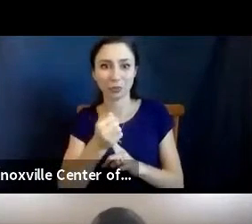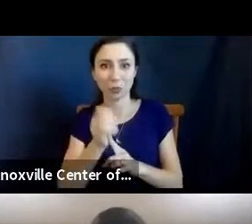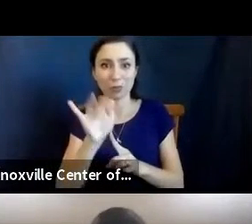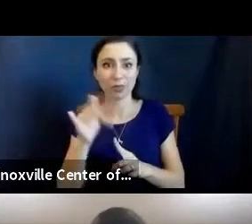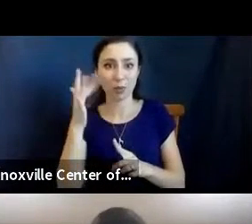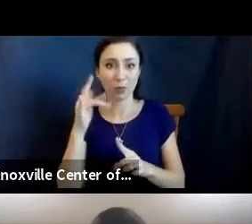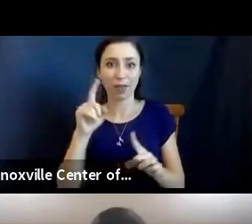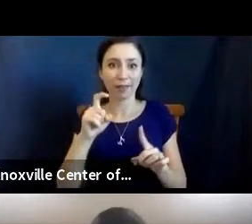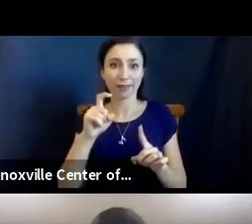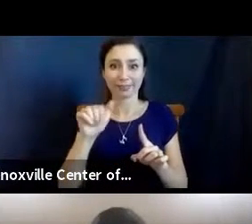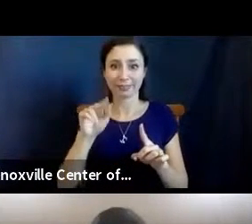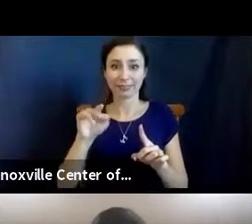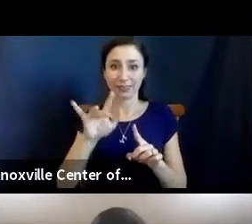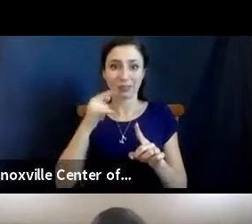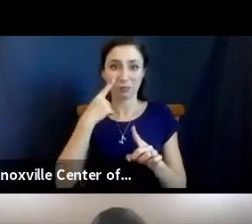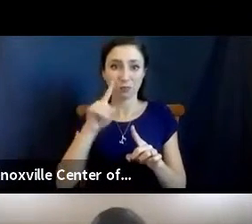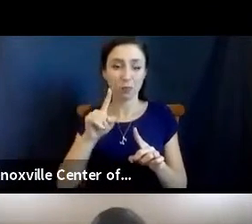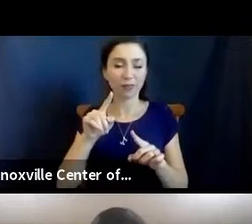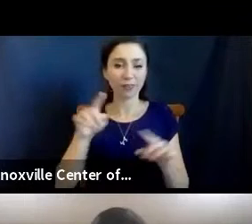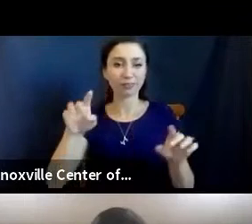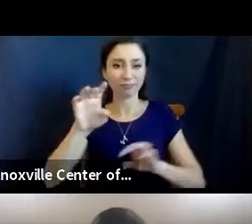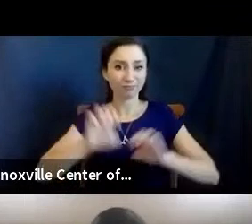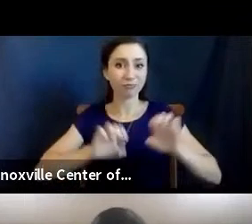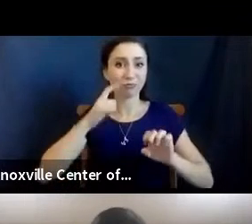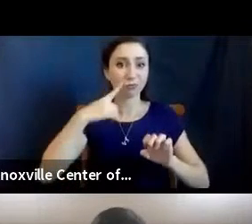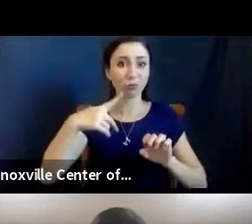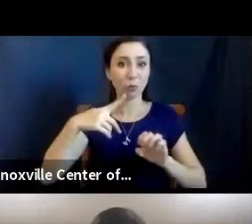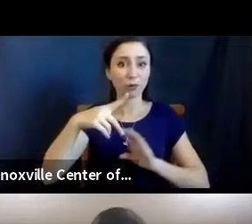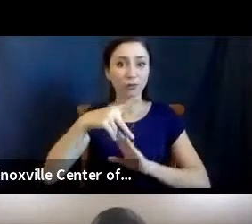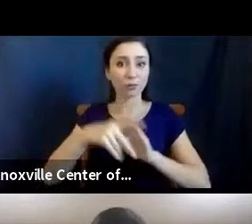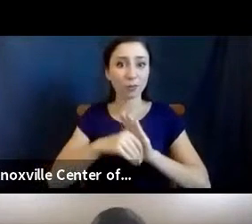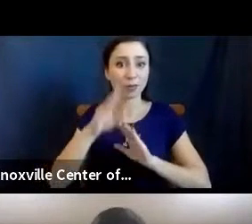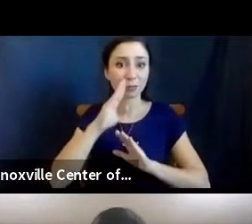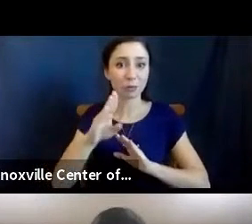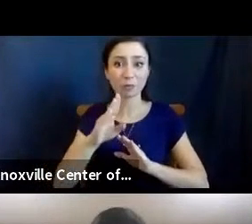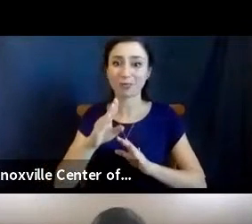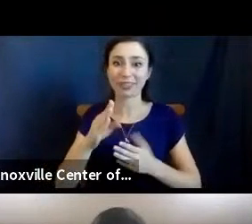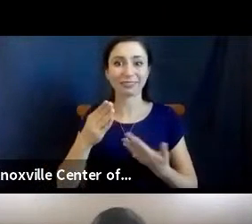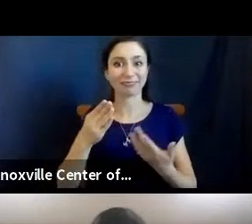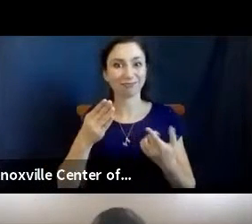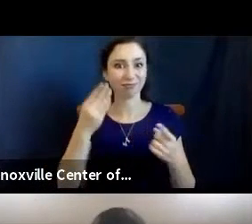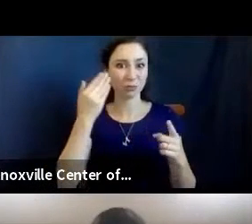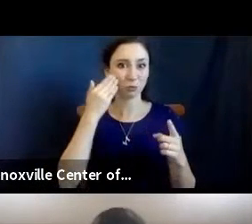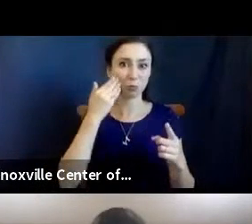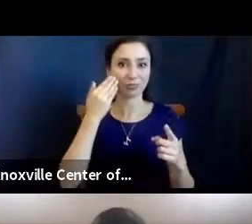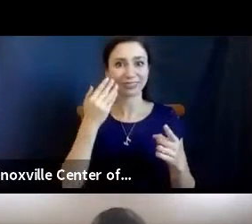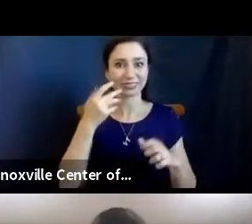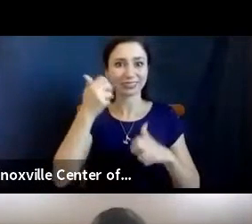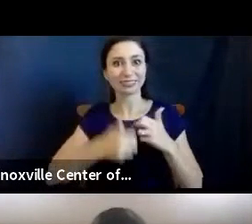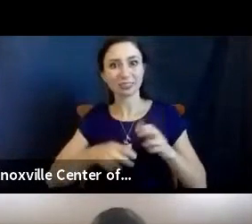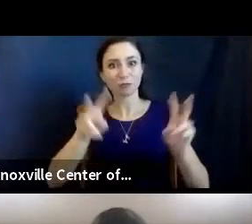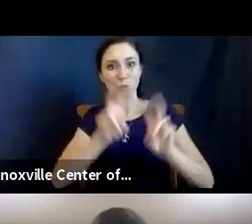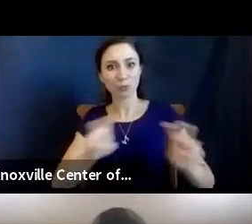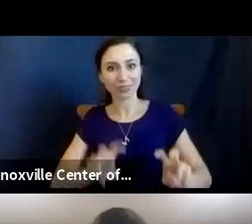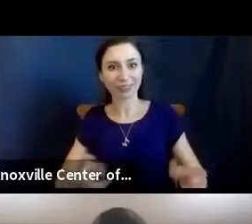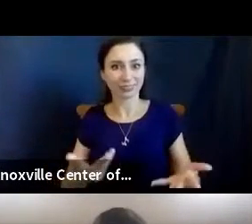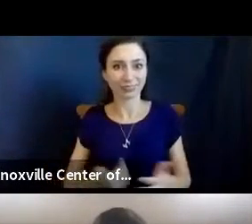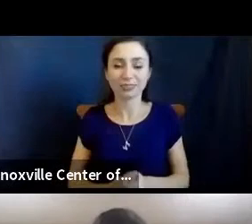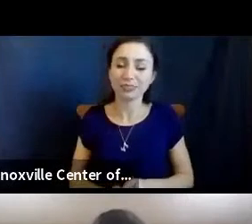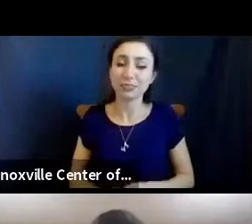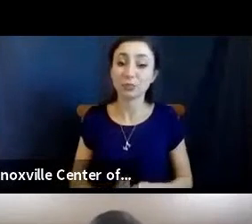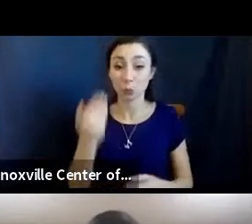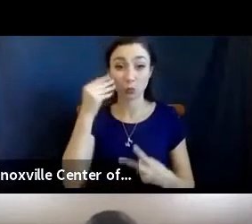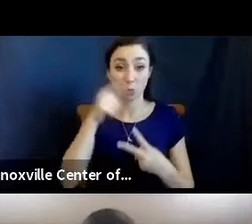economic evaluation of these policies is likely to be highly sensitive to the assumptions necessary to conduct them. We know two other things